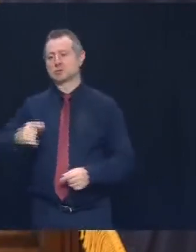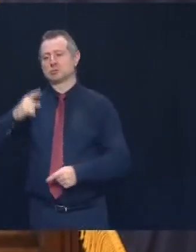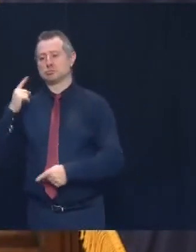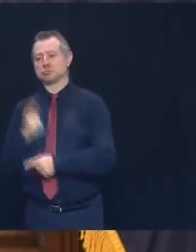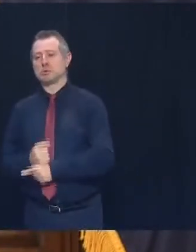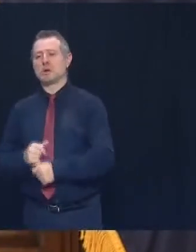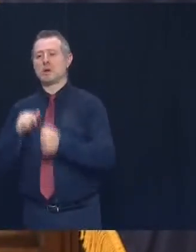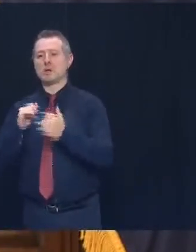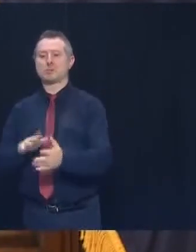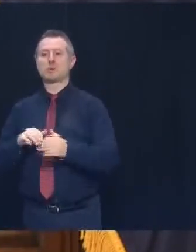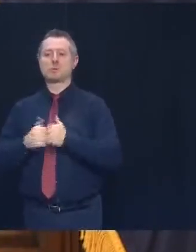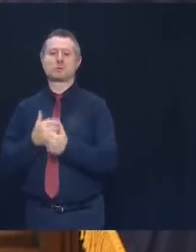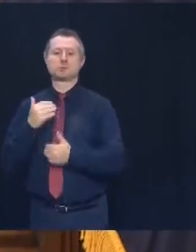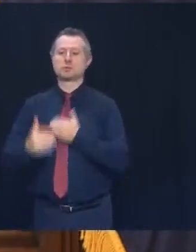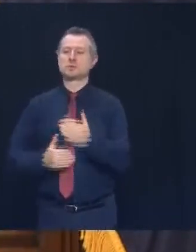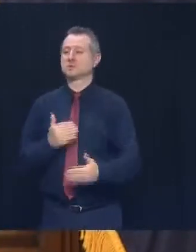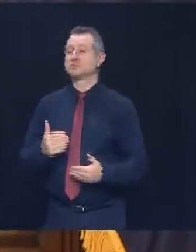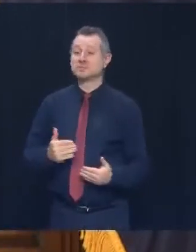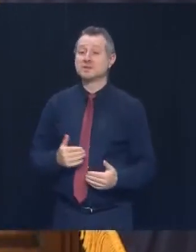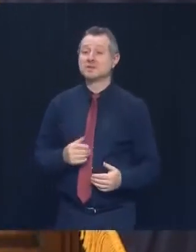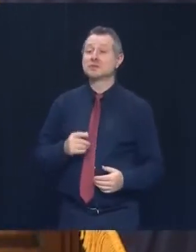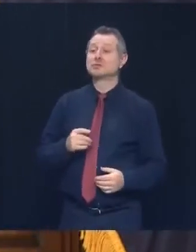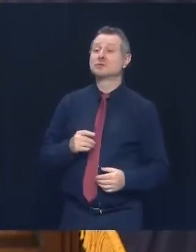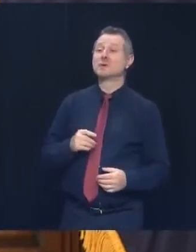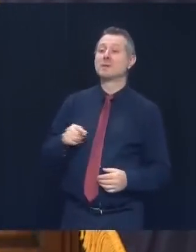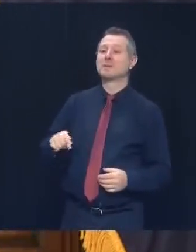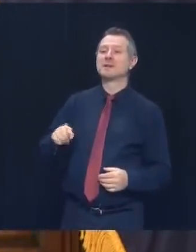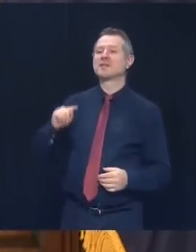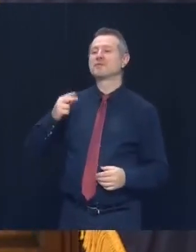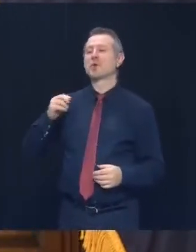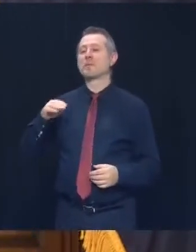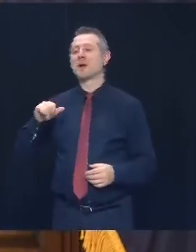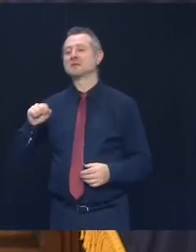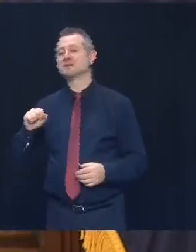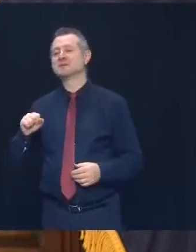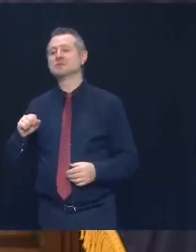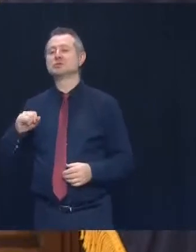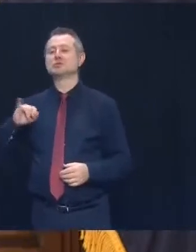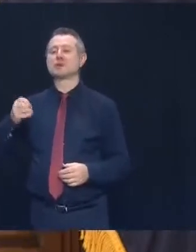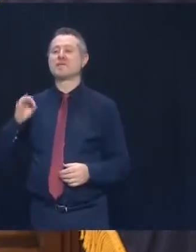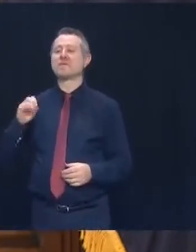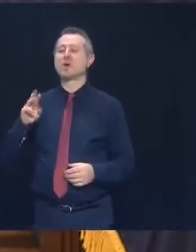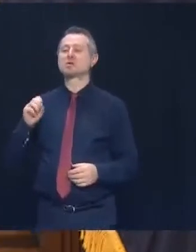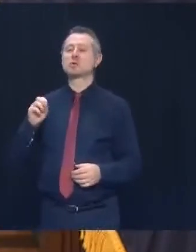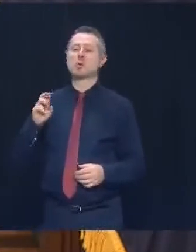that Jeffersonian representation, right?